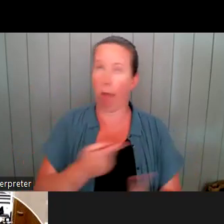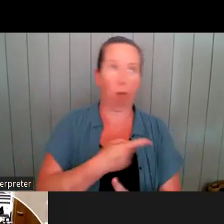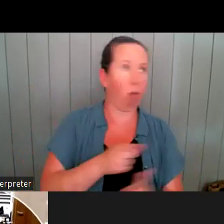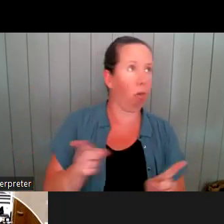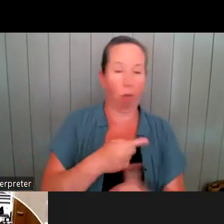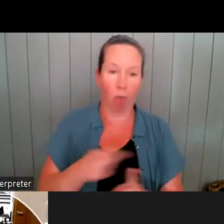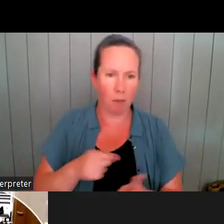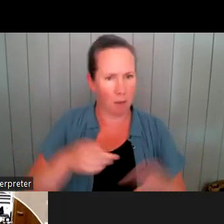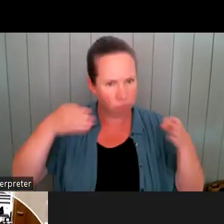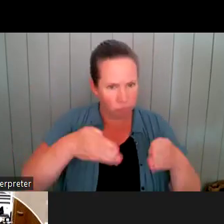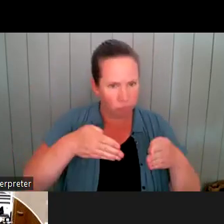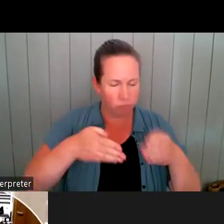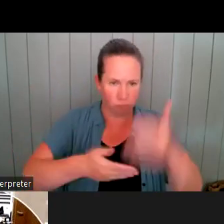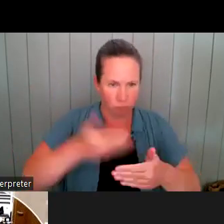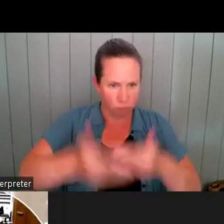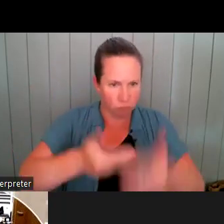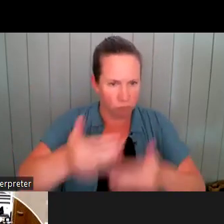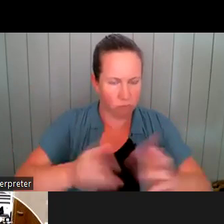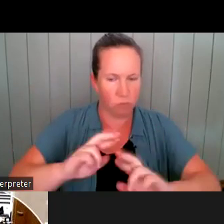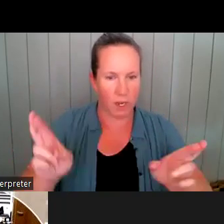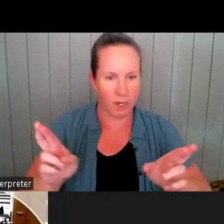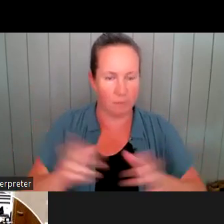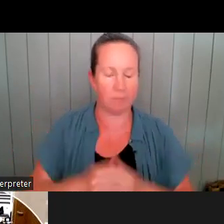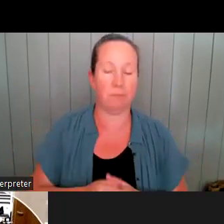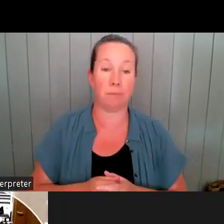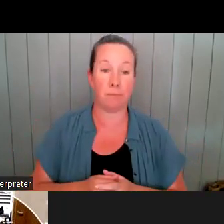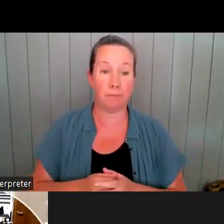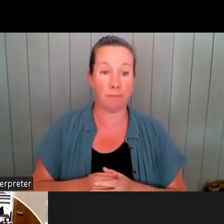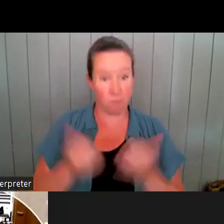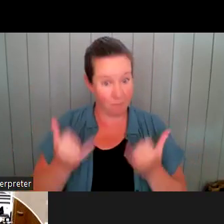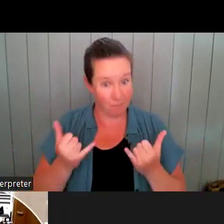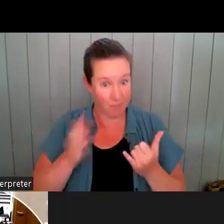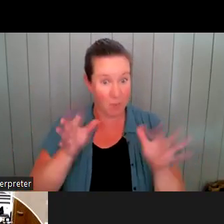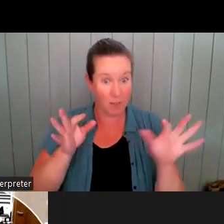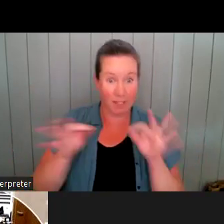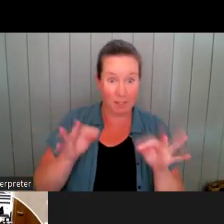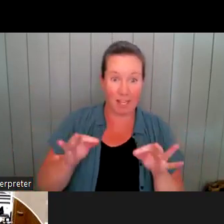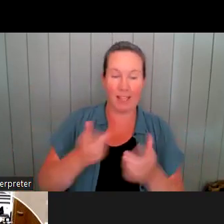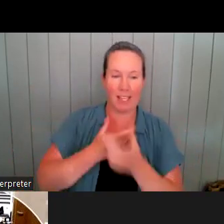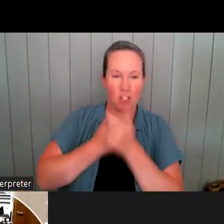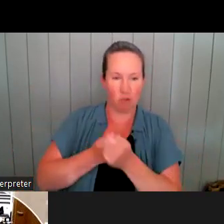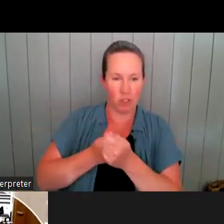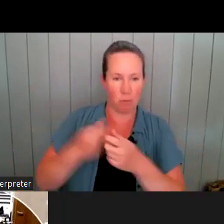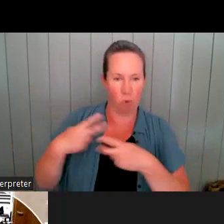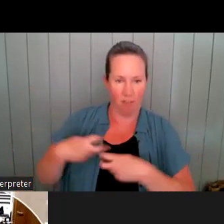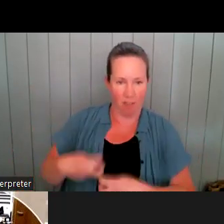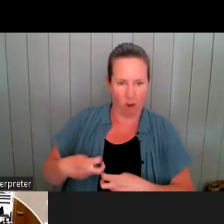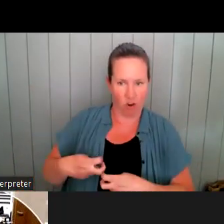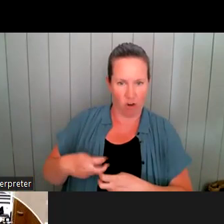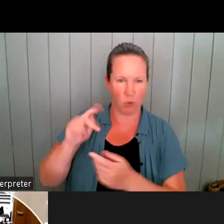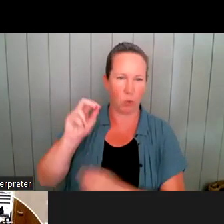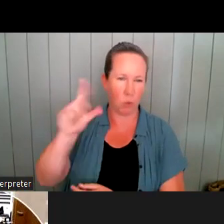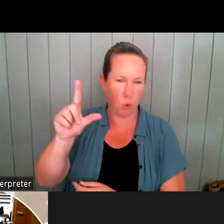to know all about the interest profiler, its results and the use of the